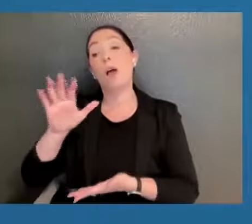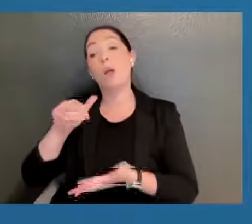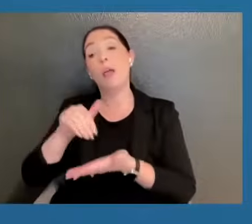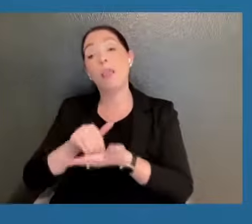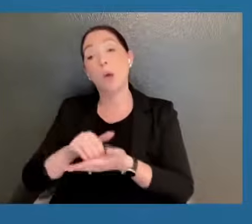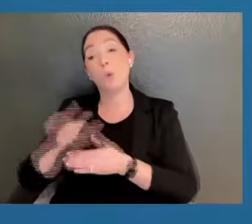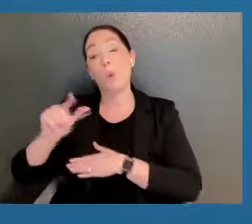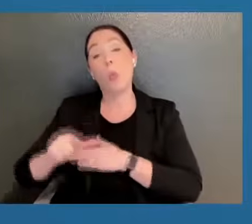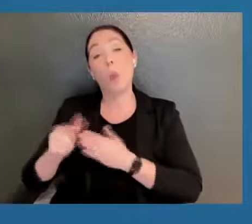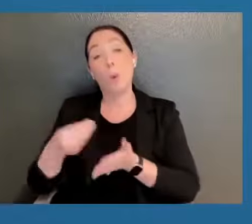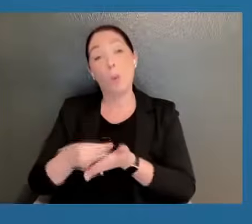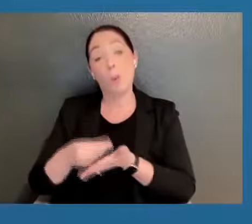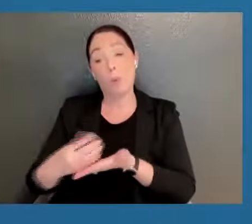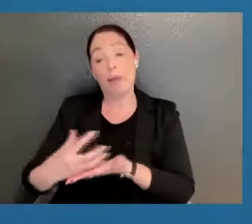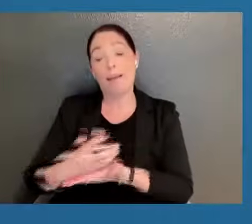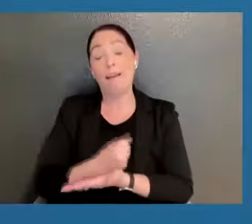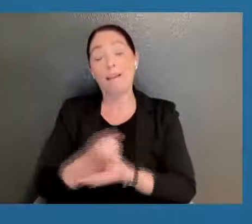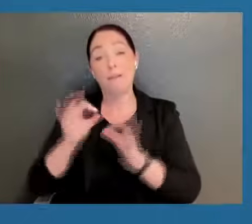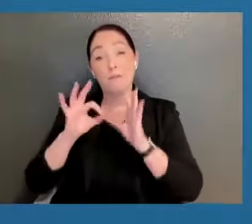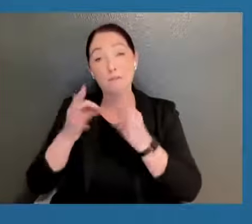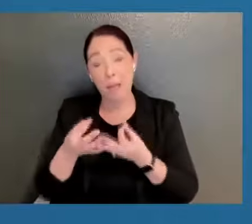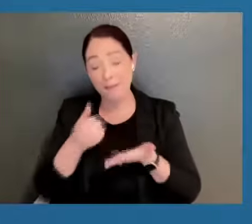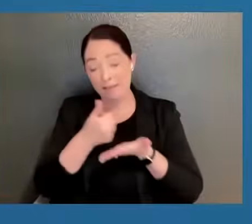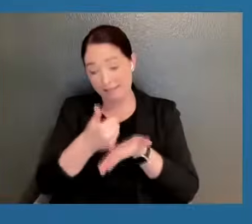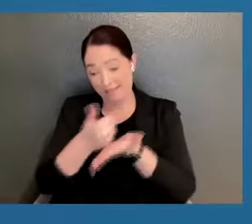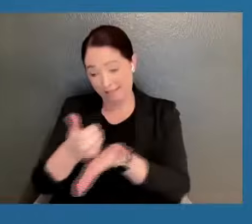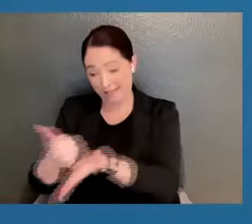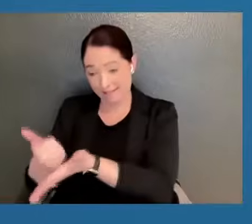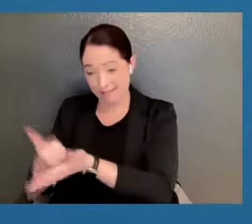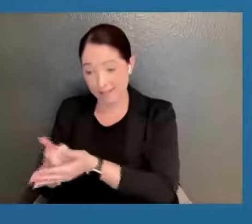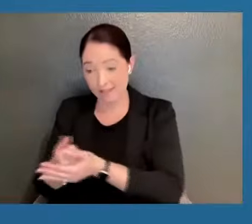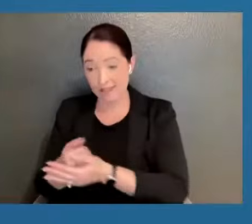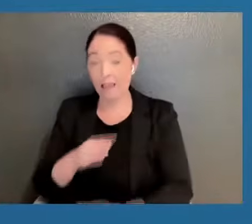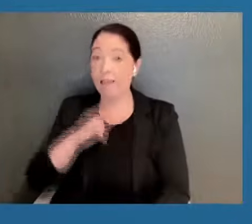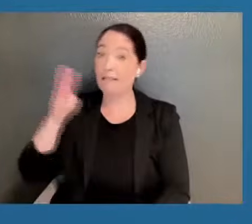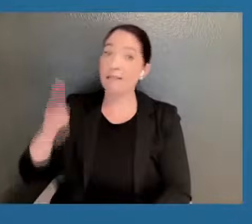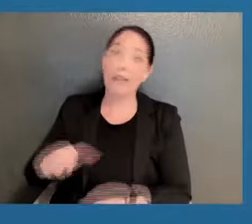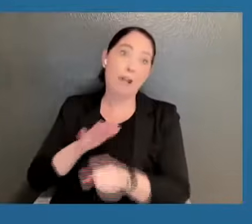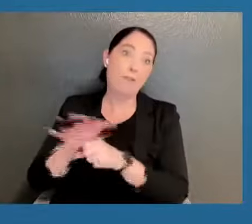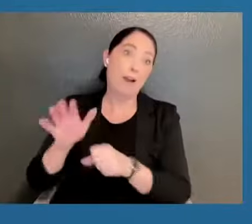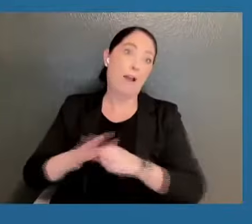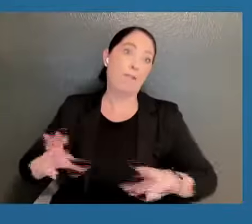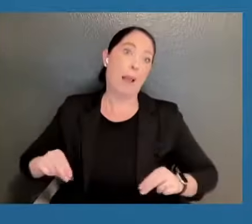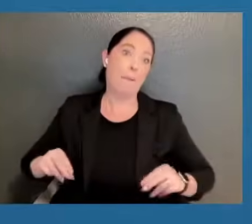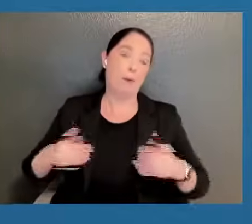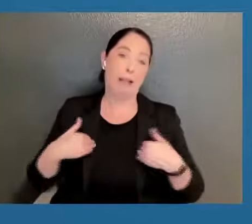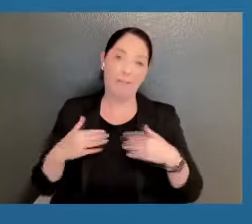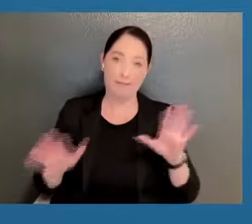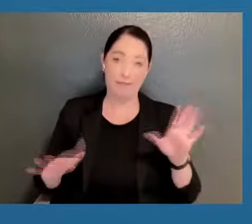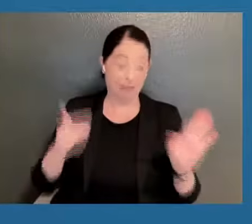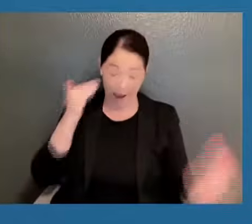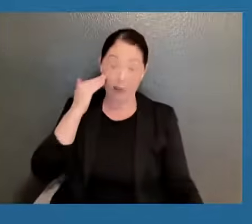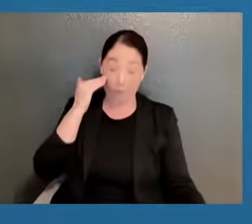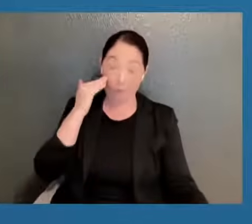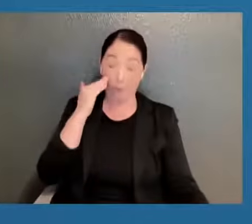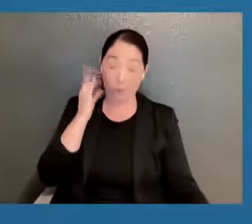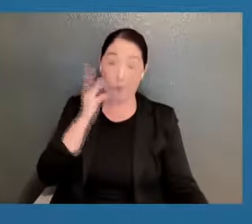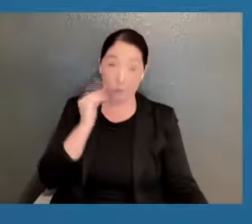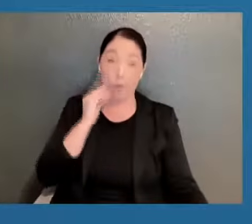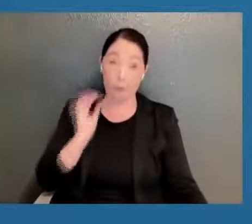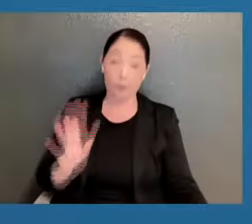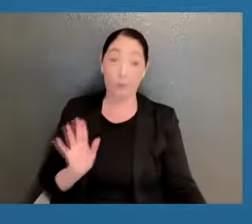help them with everything they need, because you never can have enough diapers. I know this, but